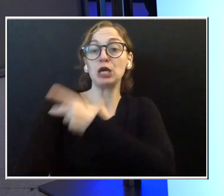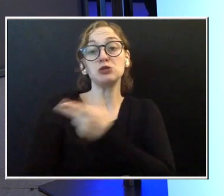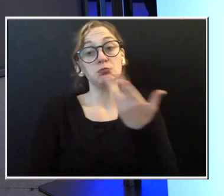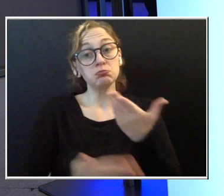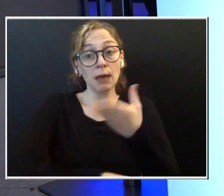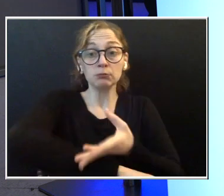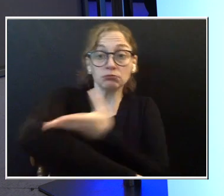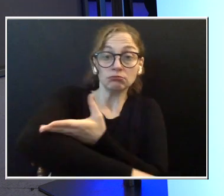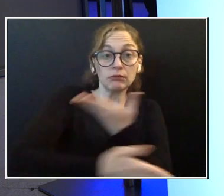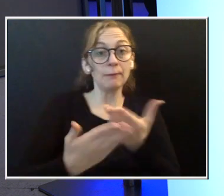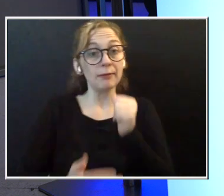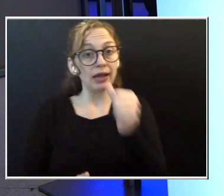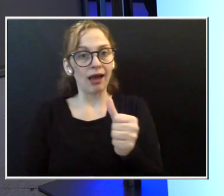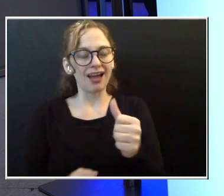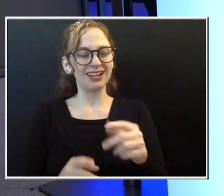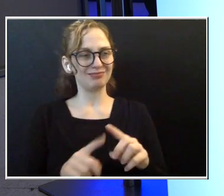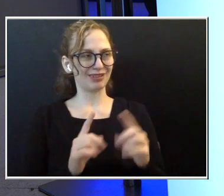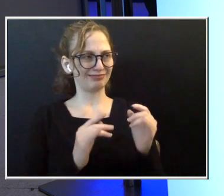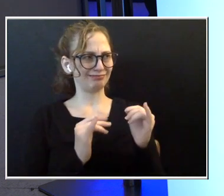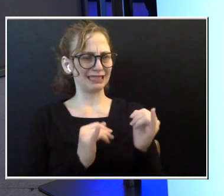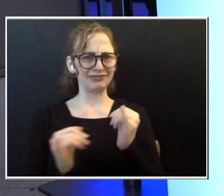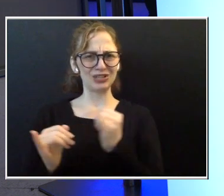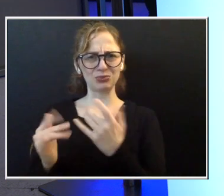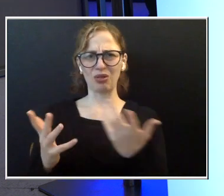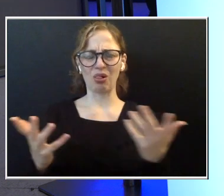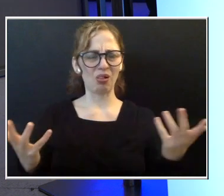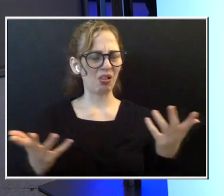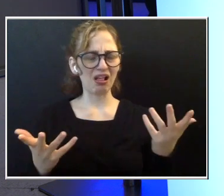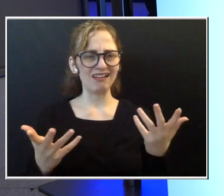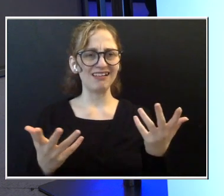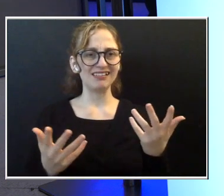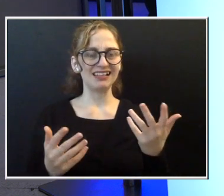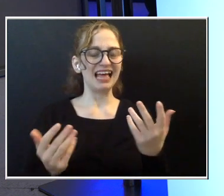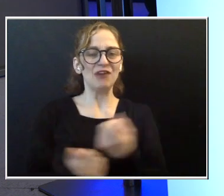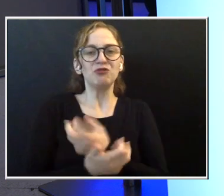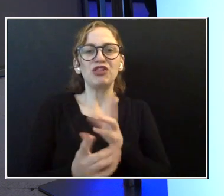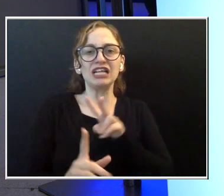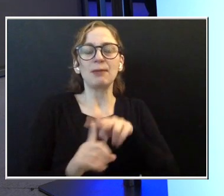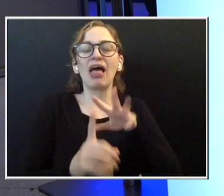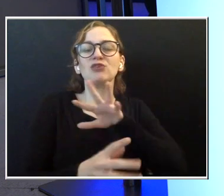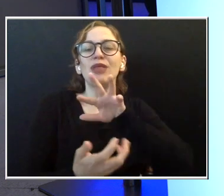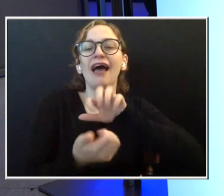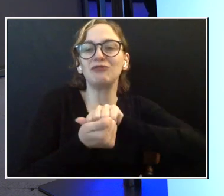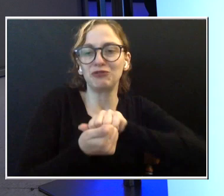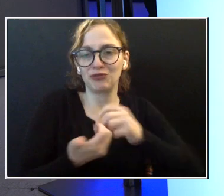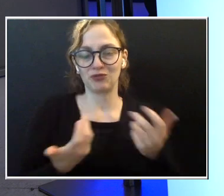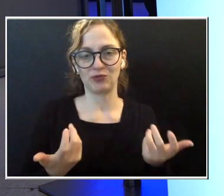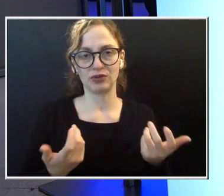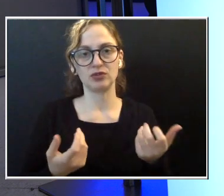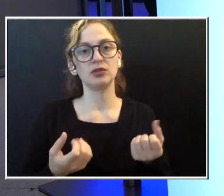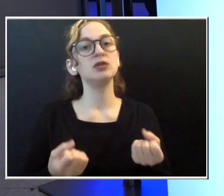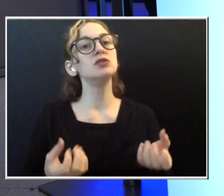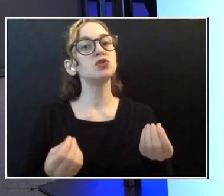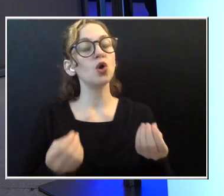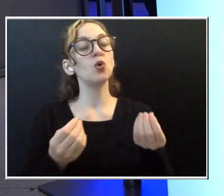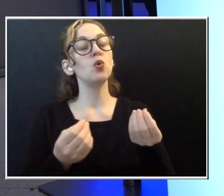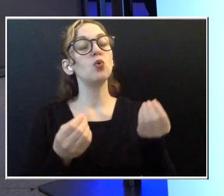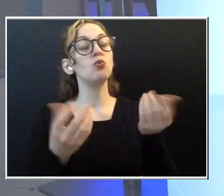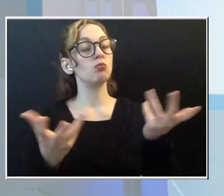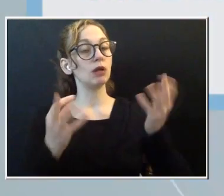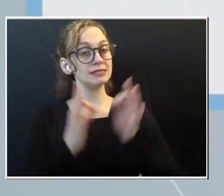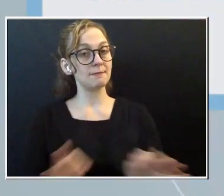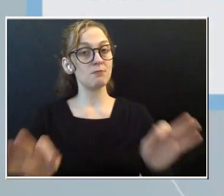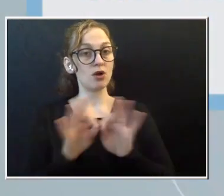behave? Because it all kind of got averaged out. It's important to conduct research with as many different people as